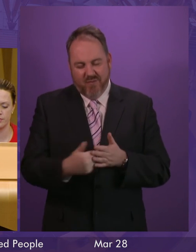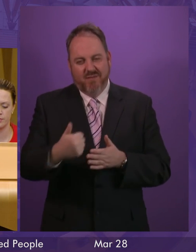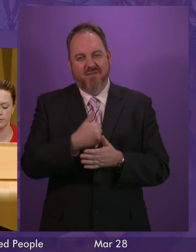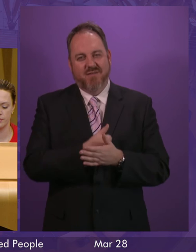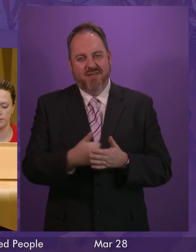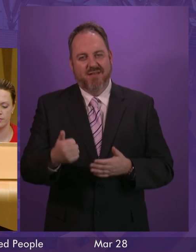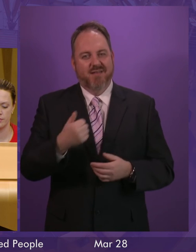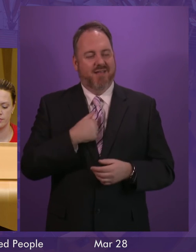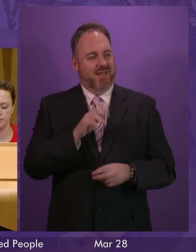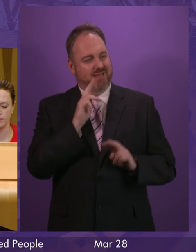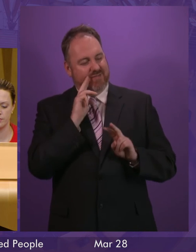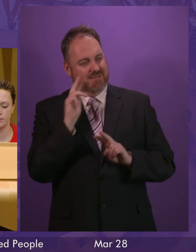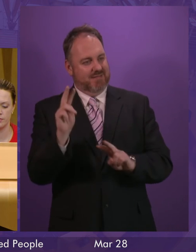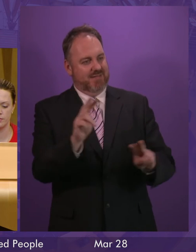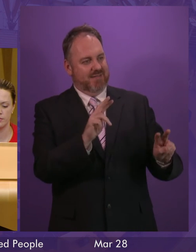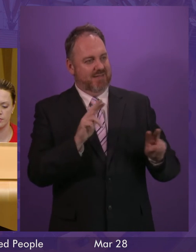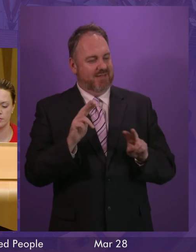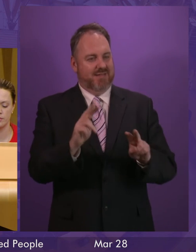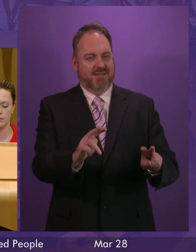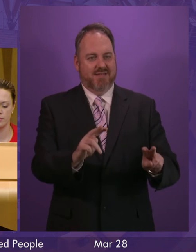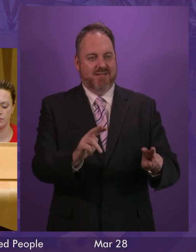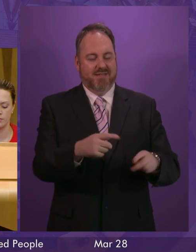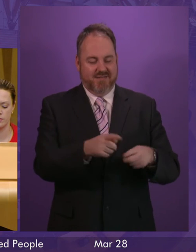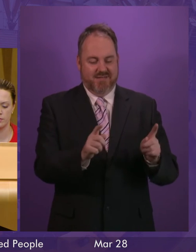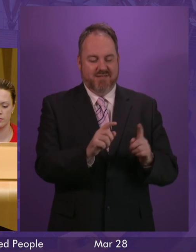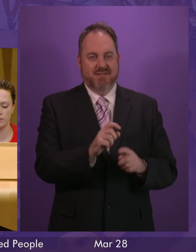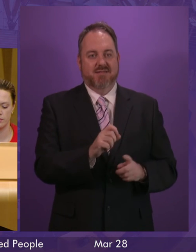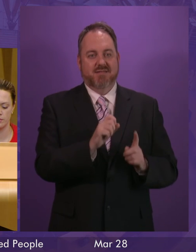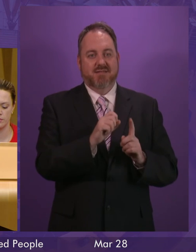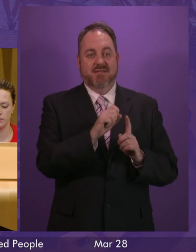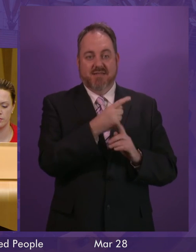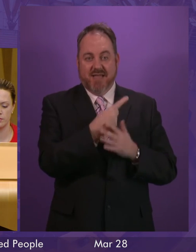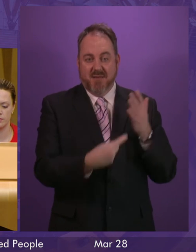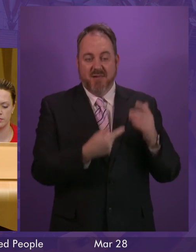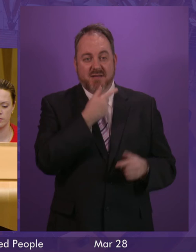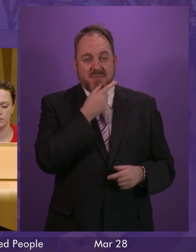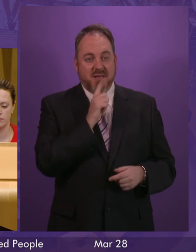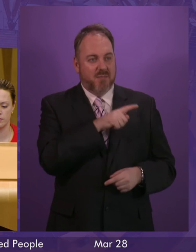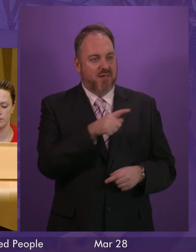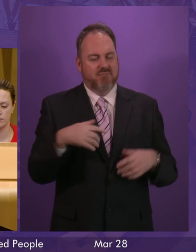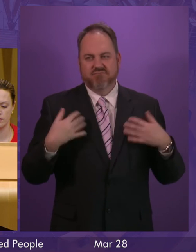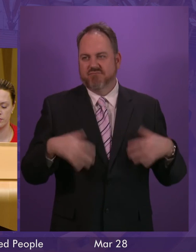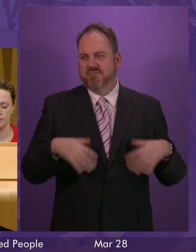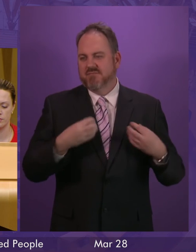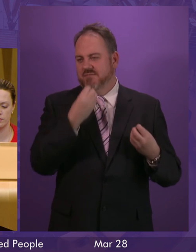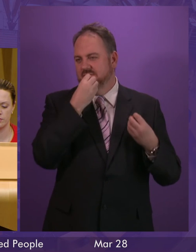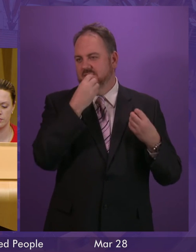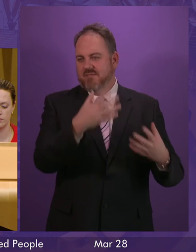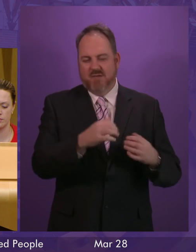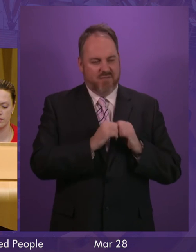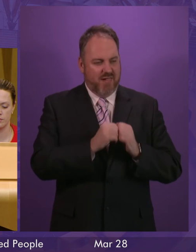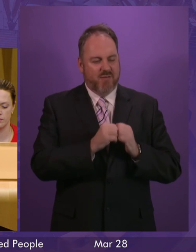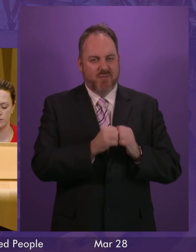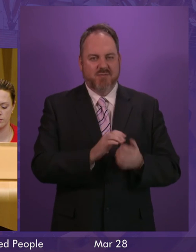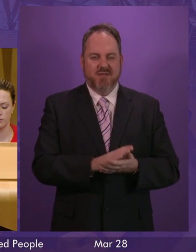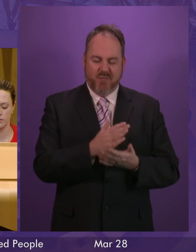contribution I see to our communities by these with disabilities is immense and incredibly valuable and I